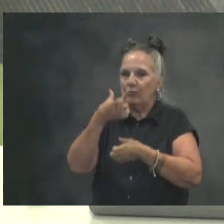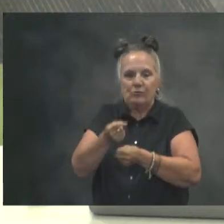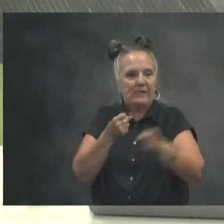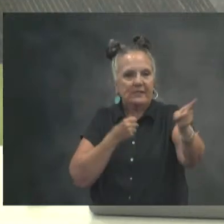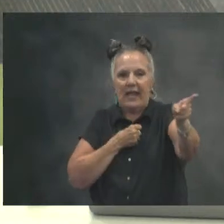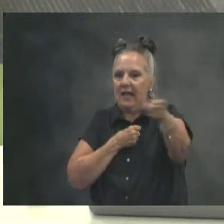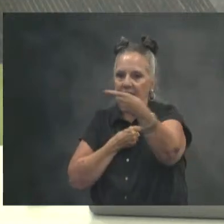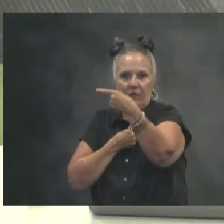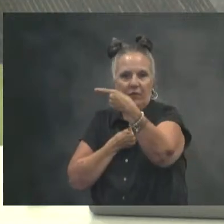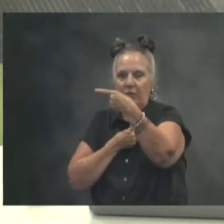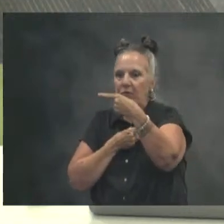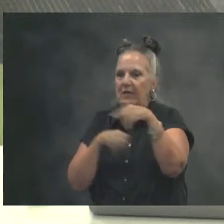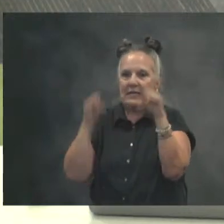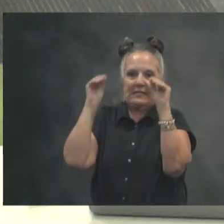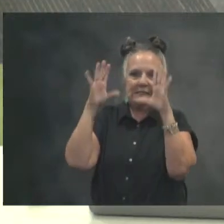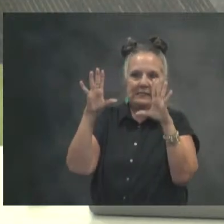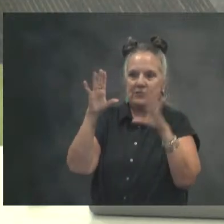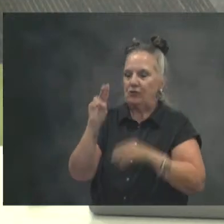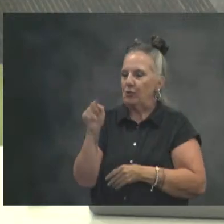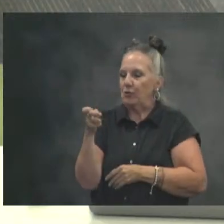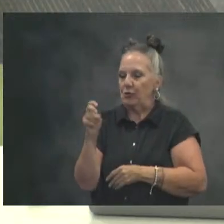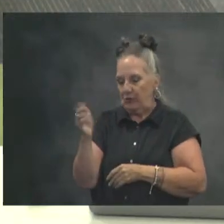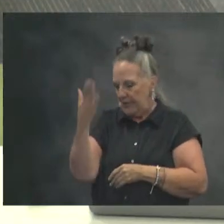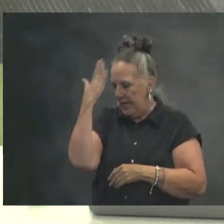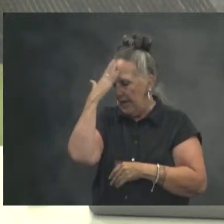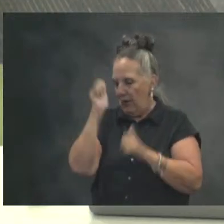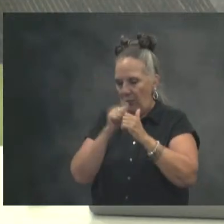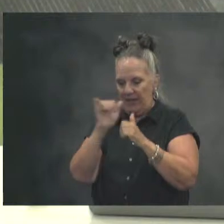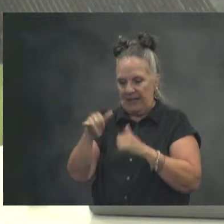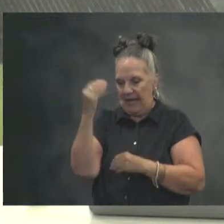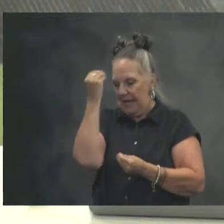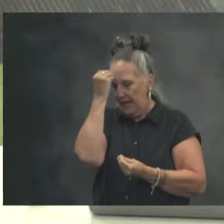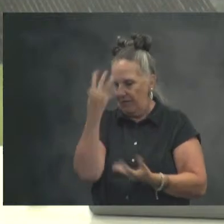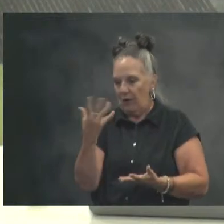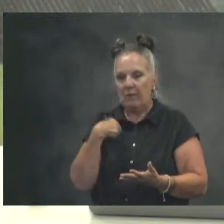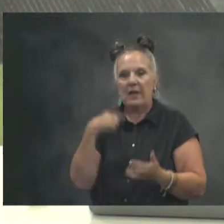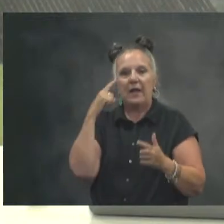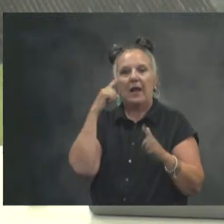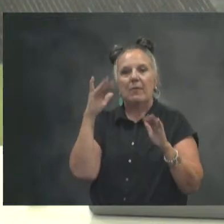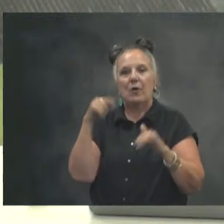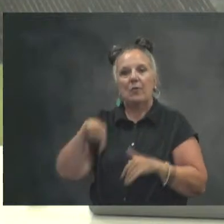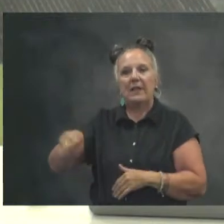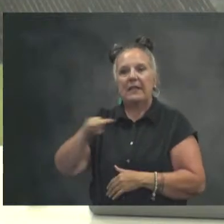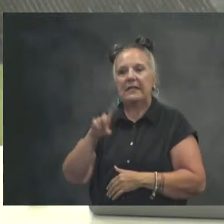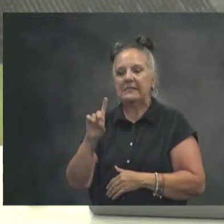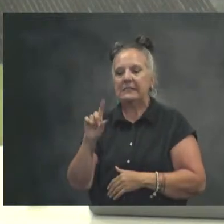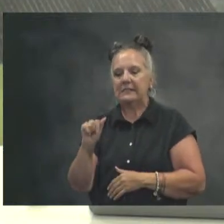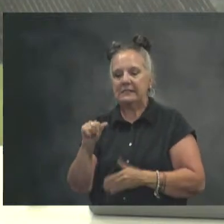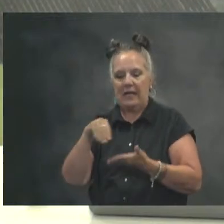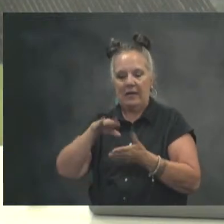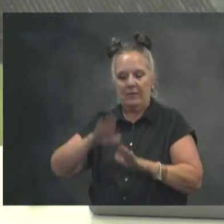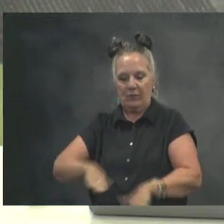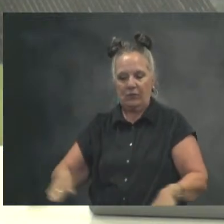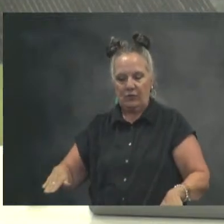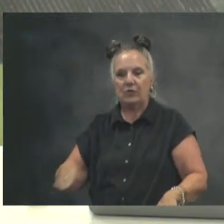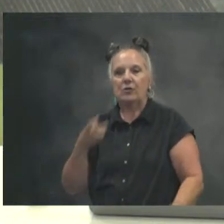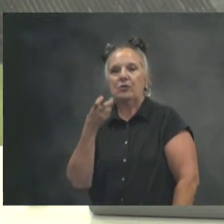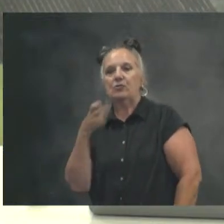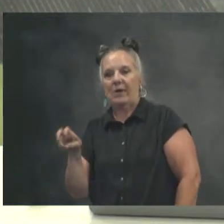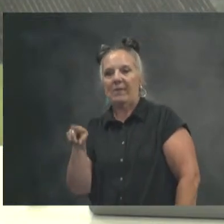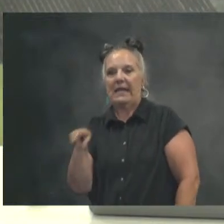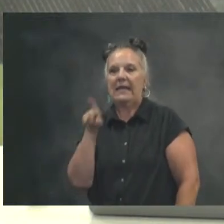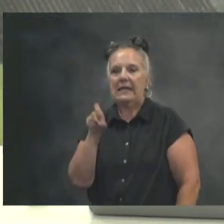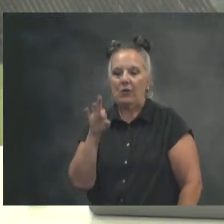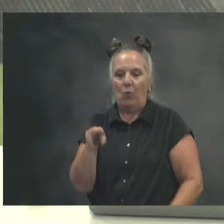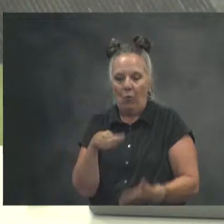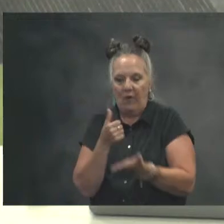you teachers union hacks with that information, but I'm hoping that these disabled children get the type of transfers that they need or the help